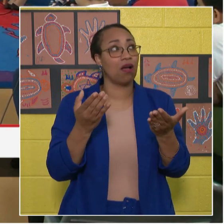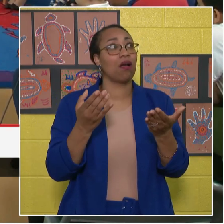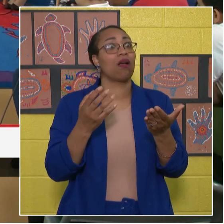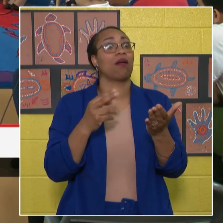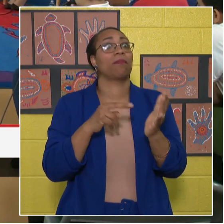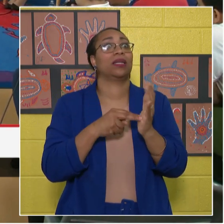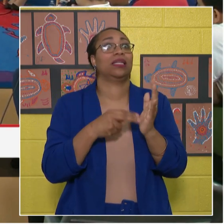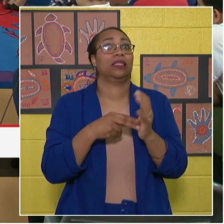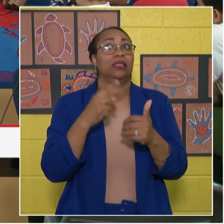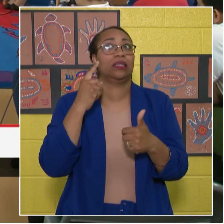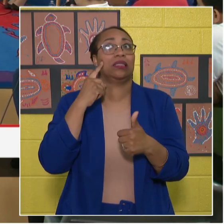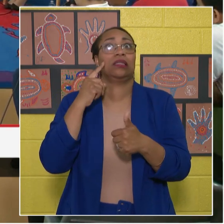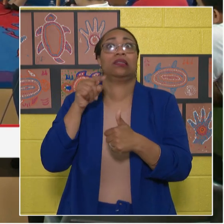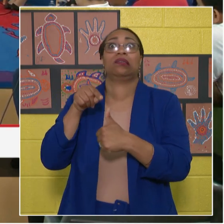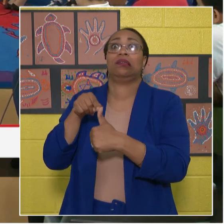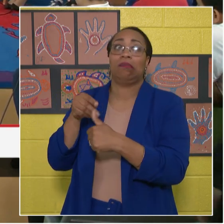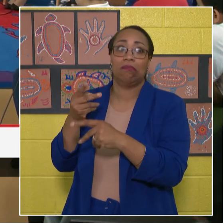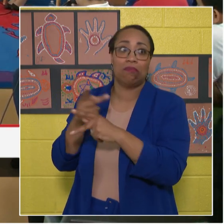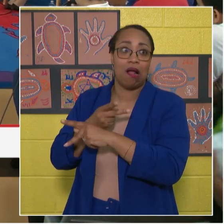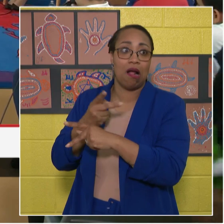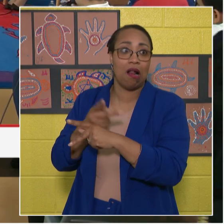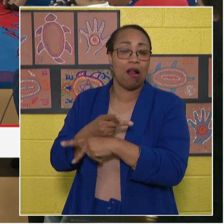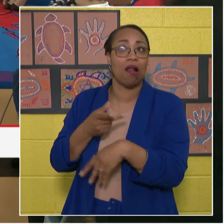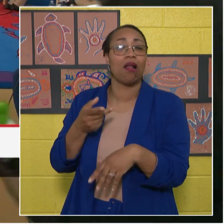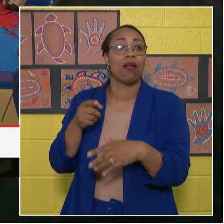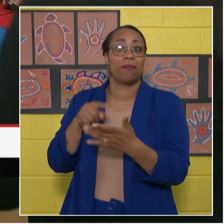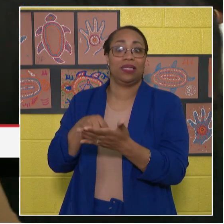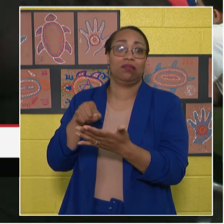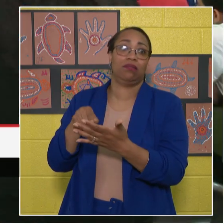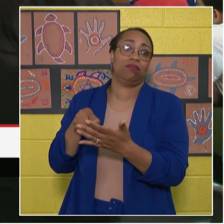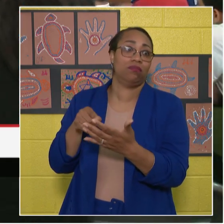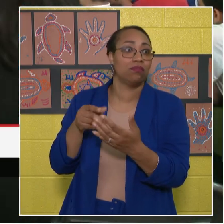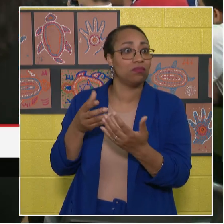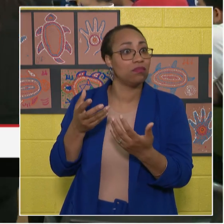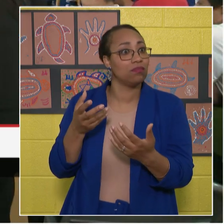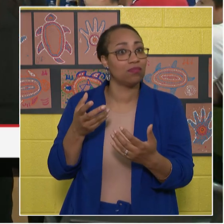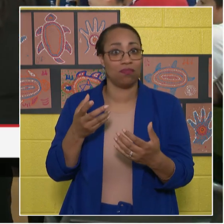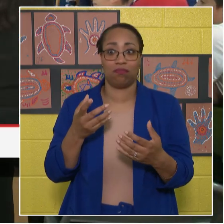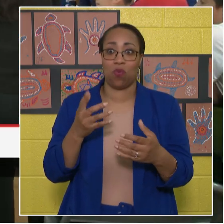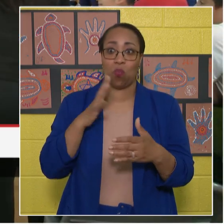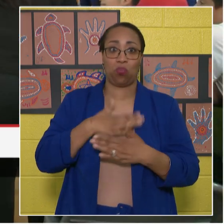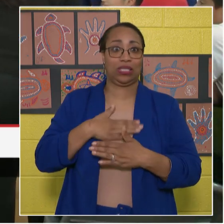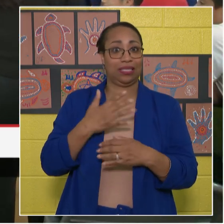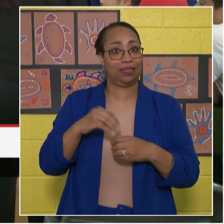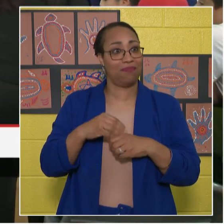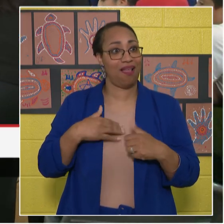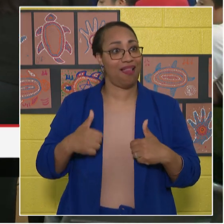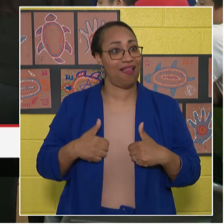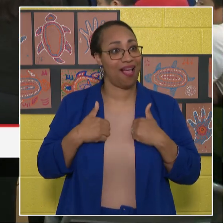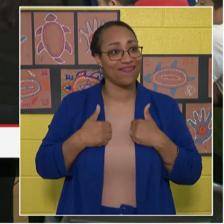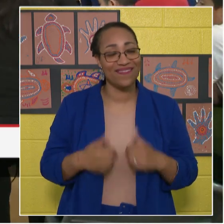for appreciating for your experiments in your whole life. Okay, very good.